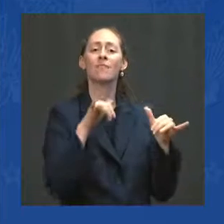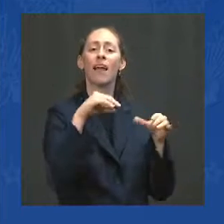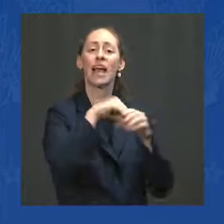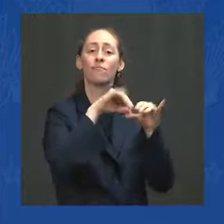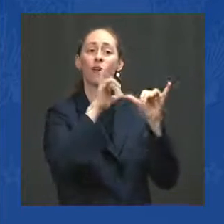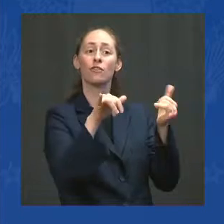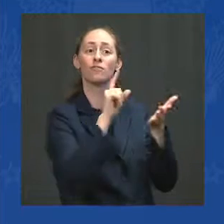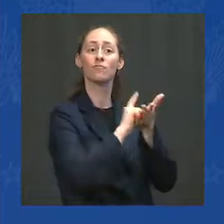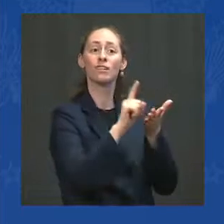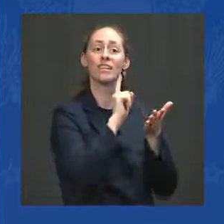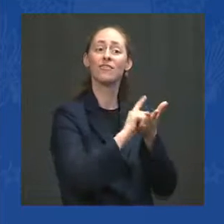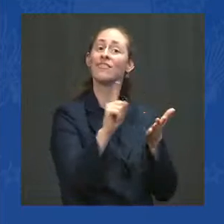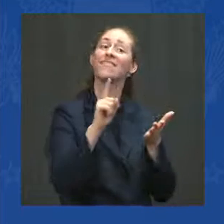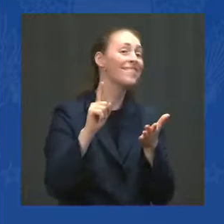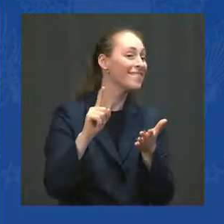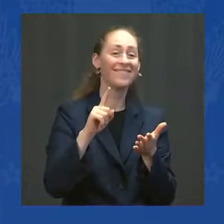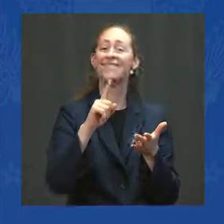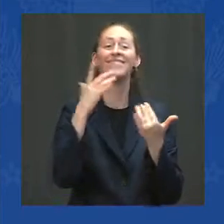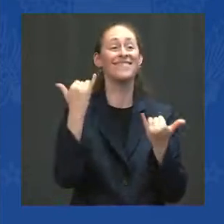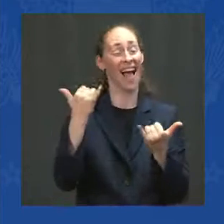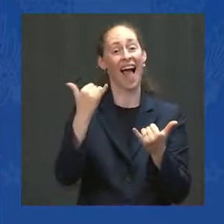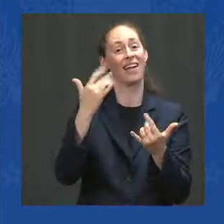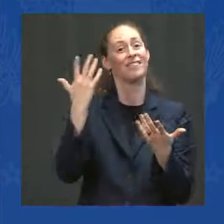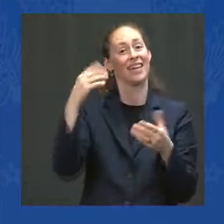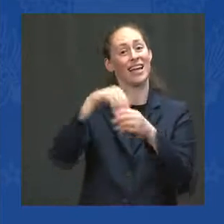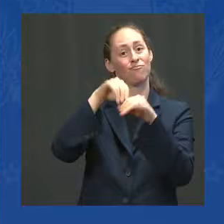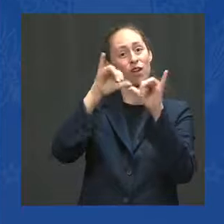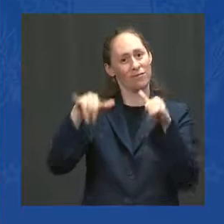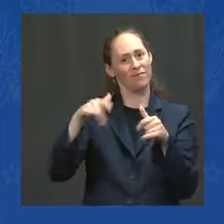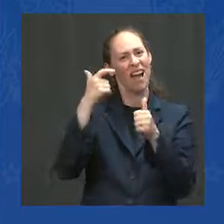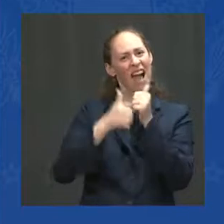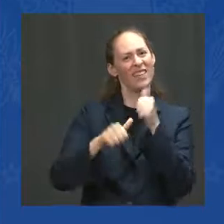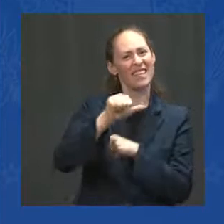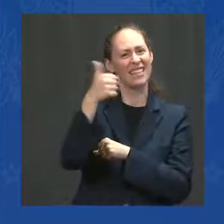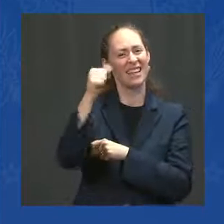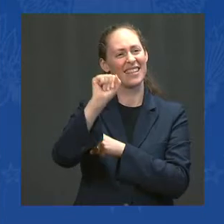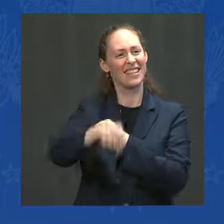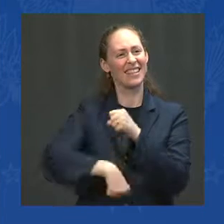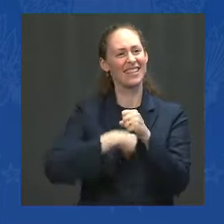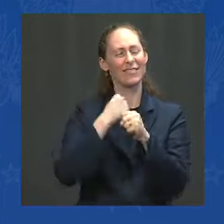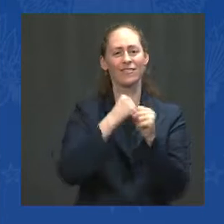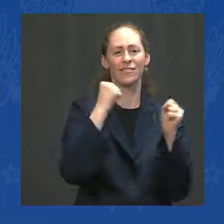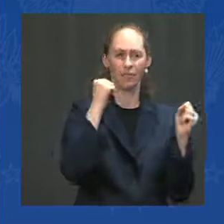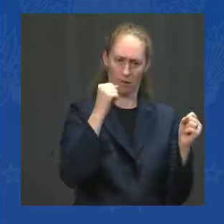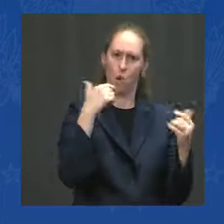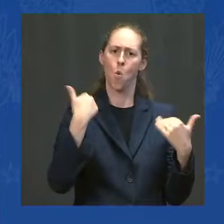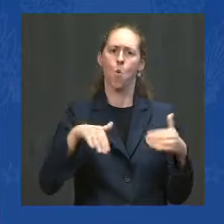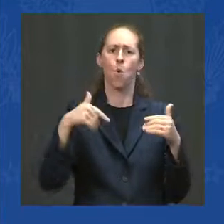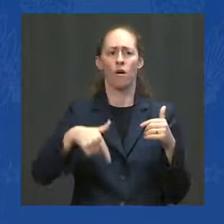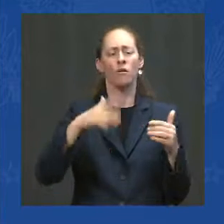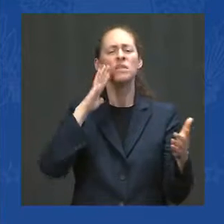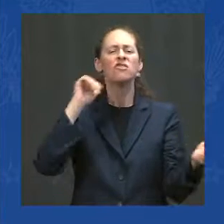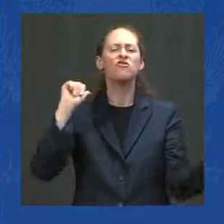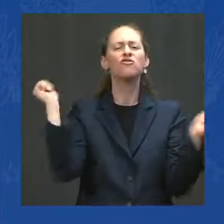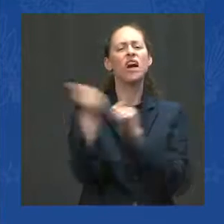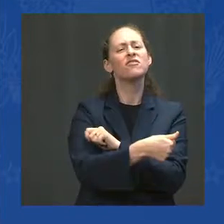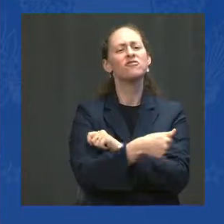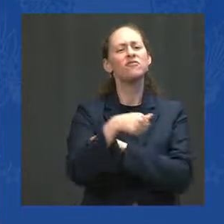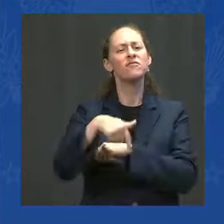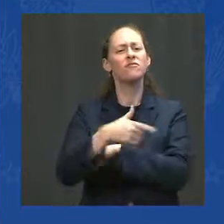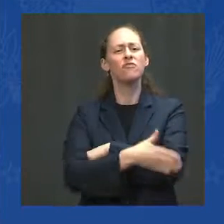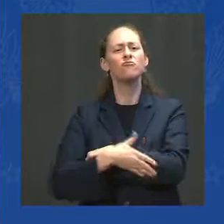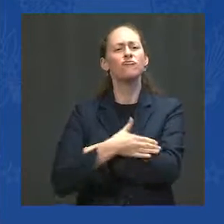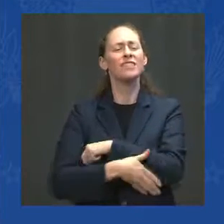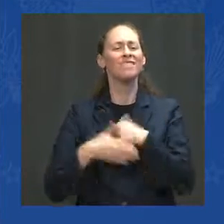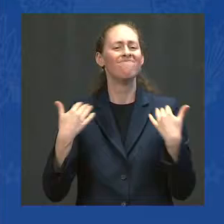that I truly believe will transform America. As you all know, just a short while ago, the United States Senate